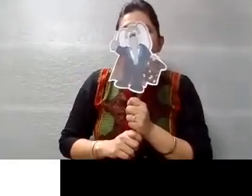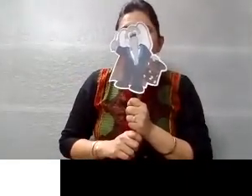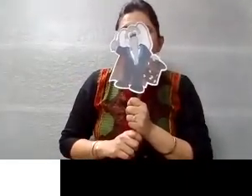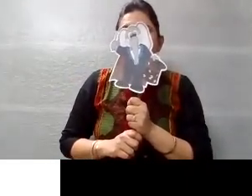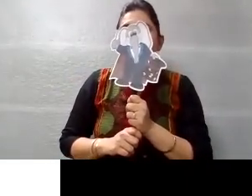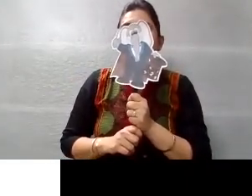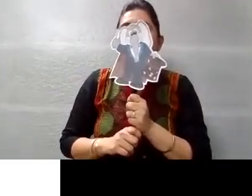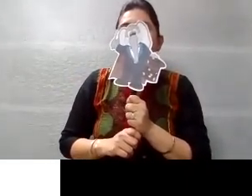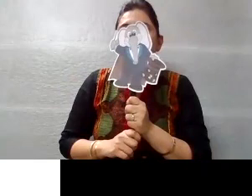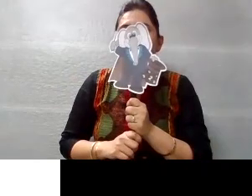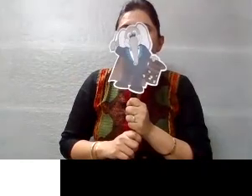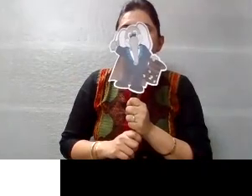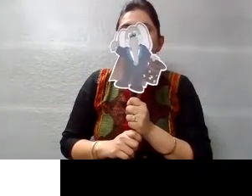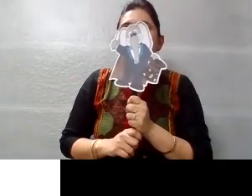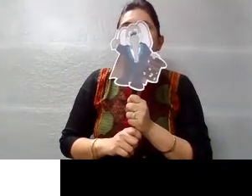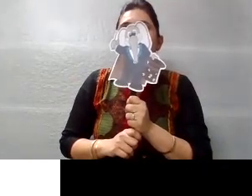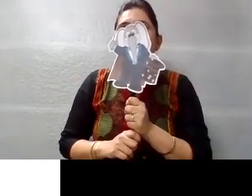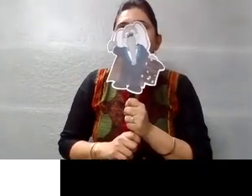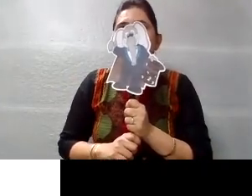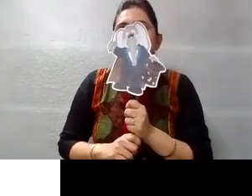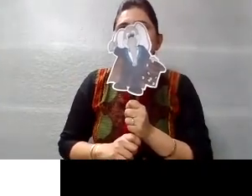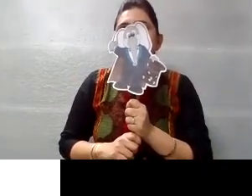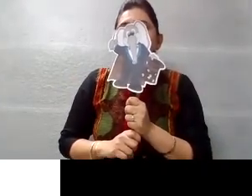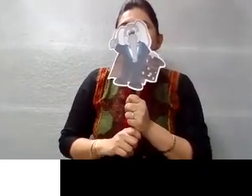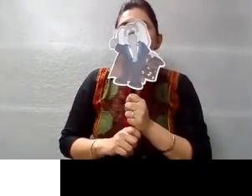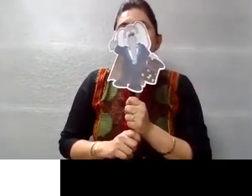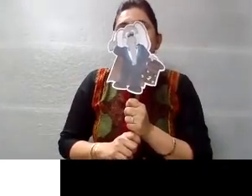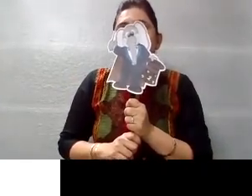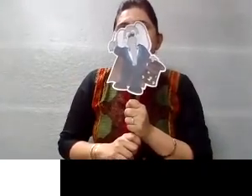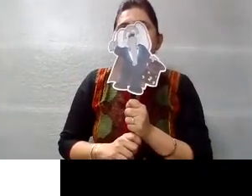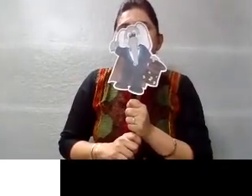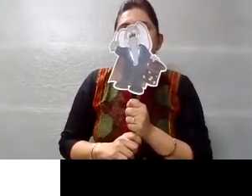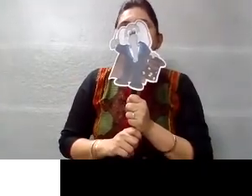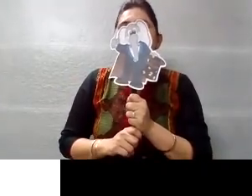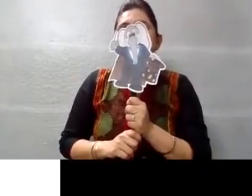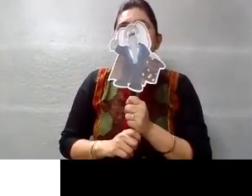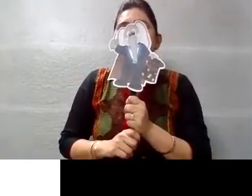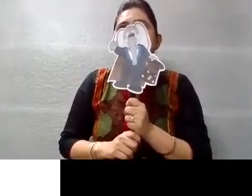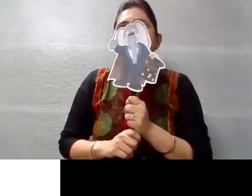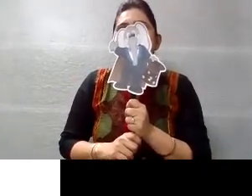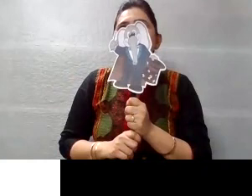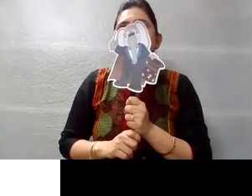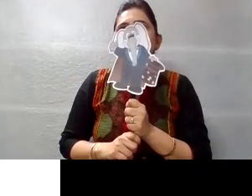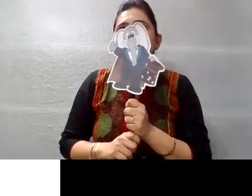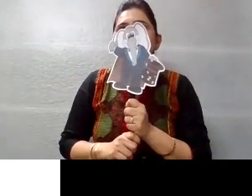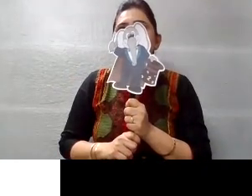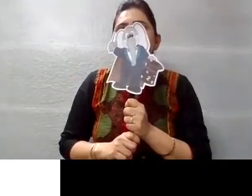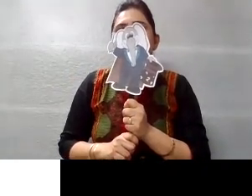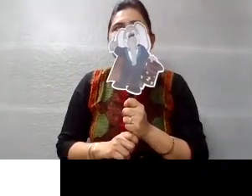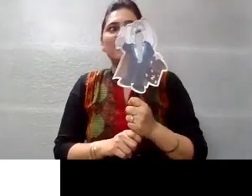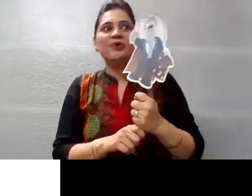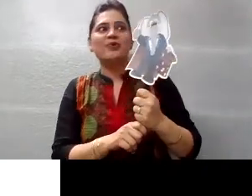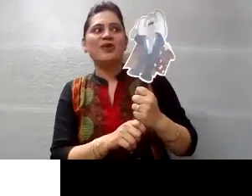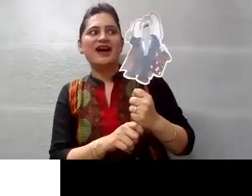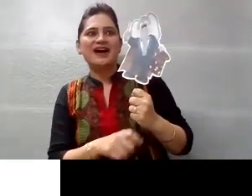three tens, four tens, five tens, six tens. Six tens makes 60.